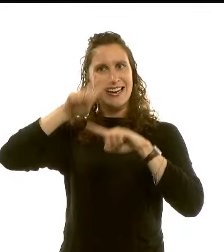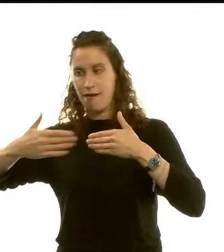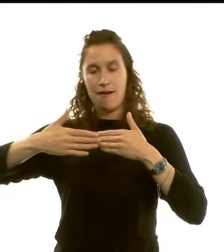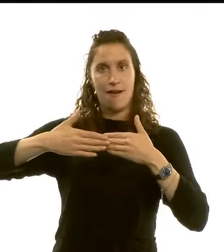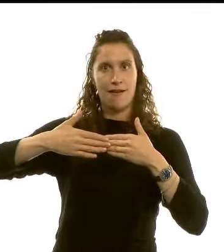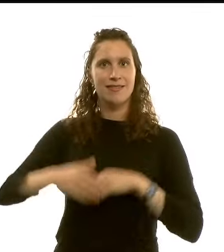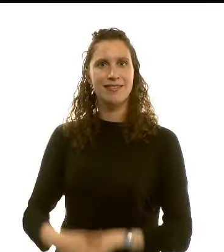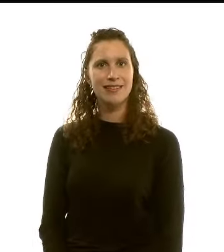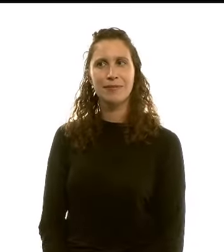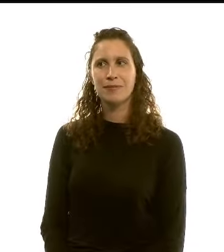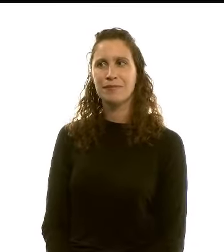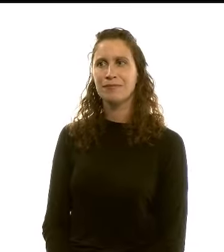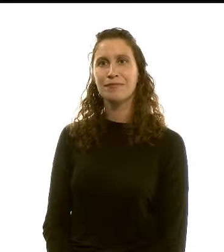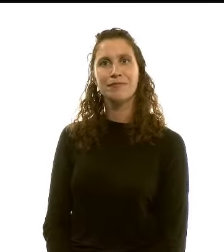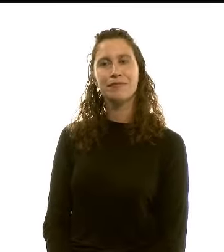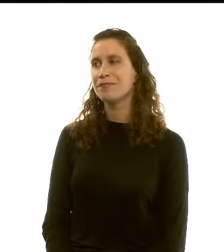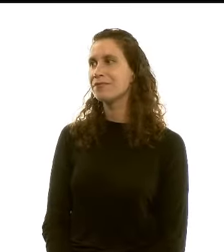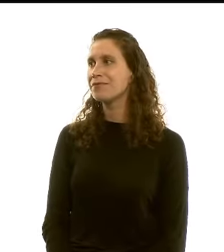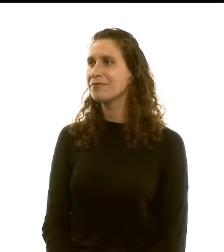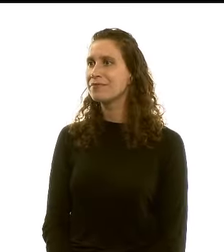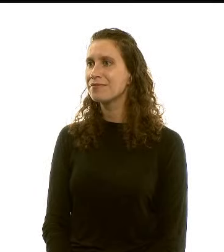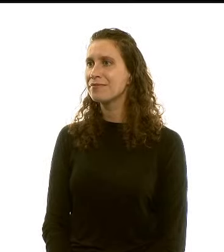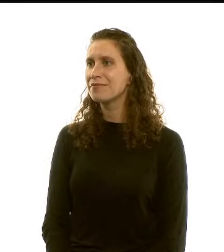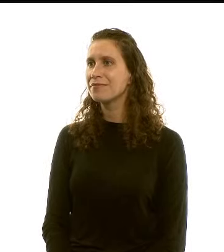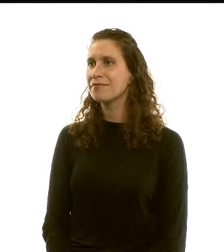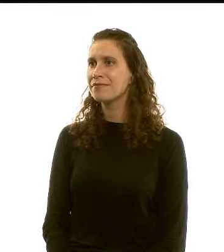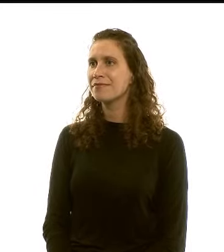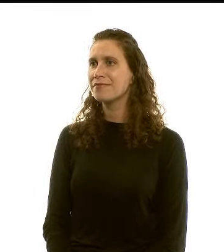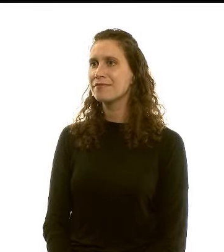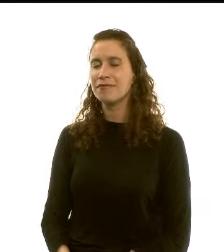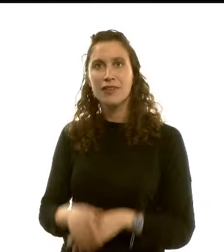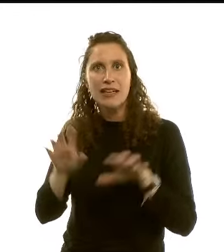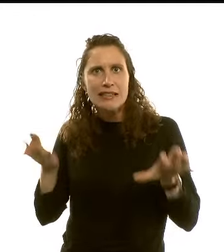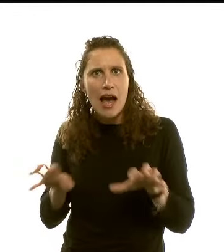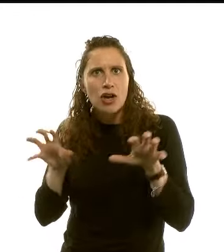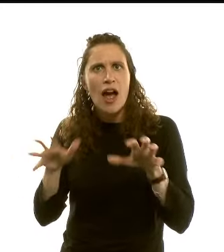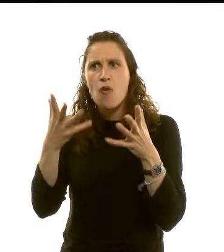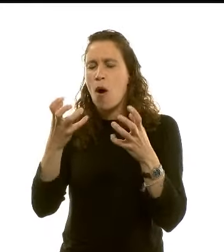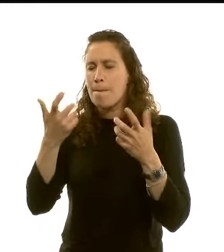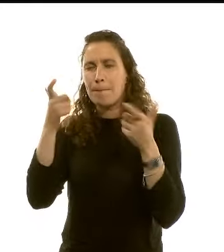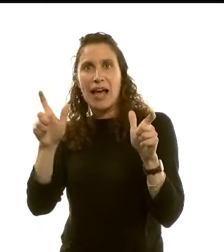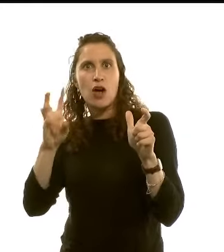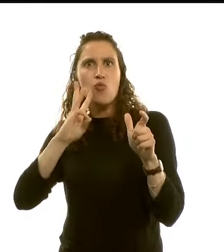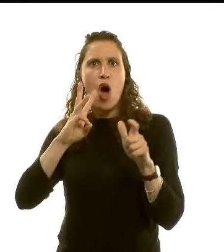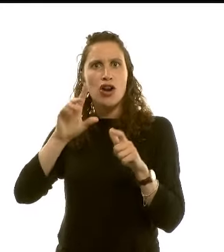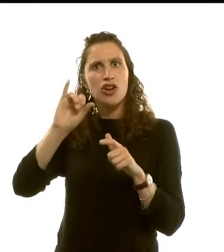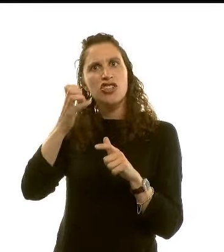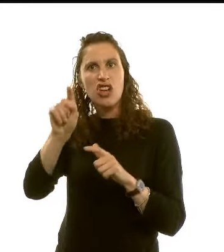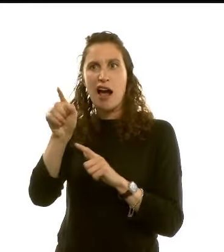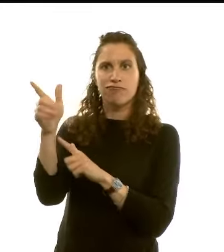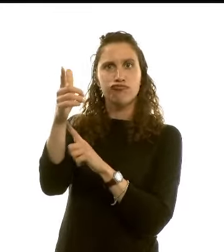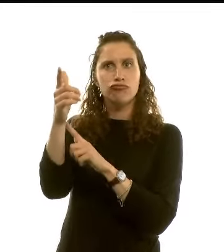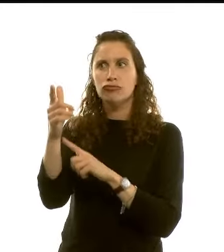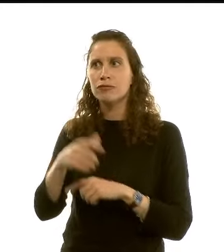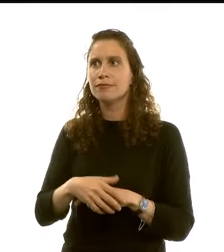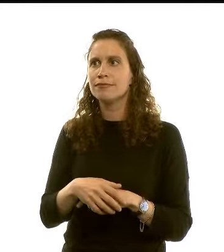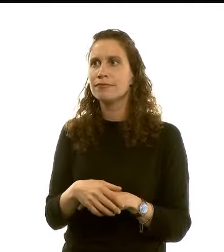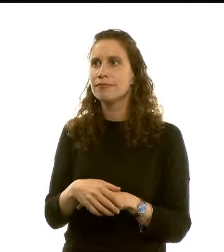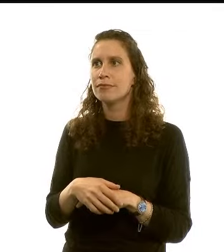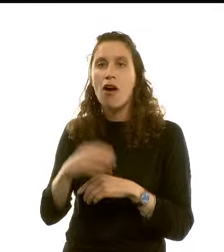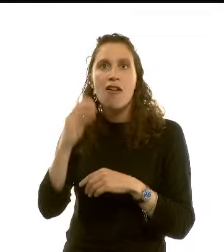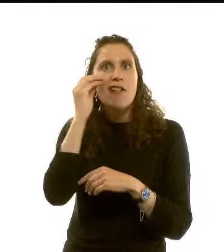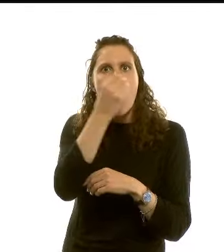now. I think we need to decorate it. Okay, I want some like big water jets on the front, you know, these really cool ones. Oh, there's also some flowers, right? These little